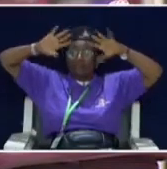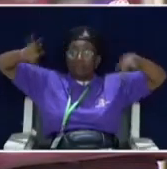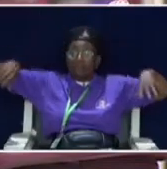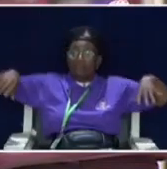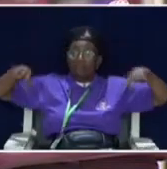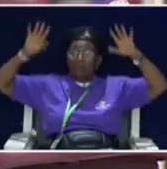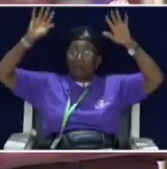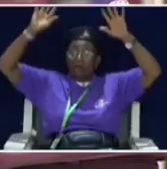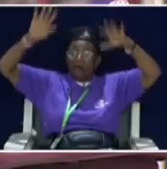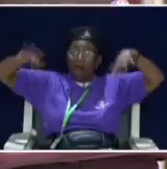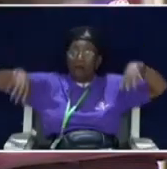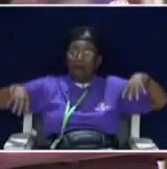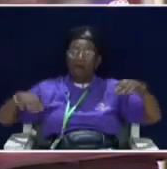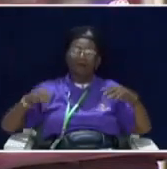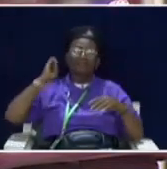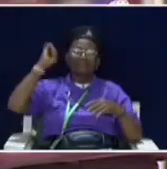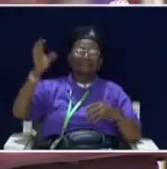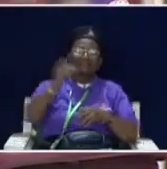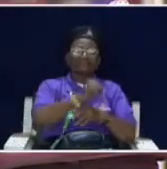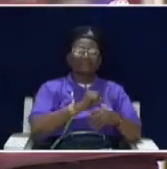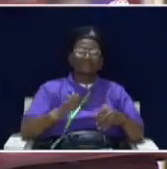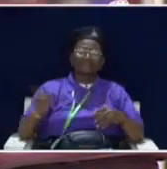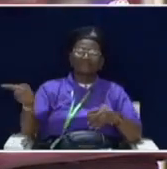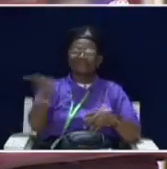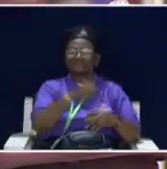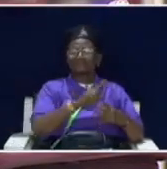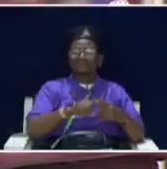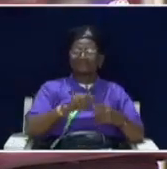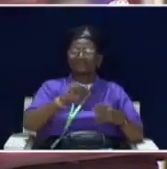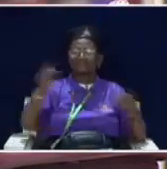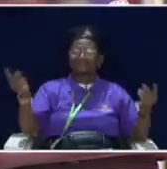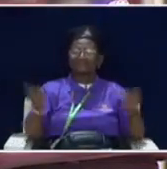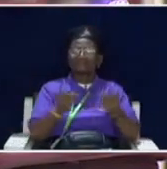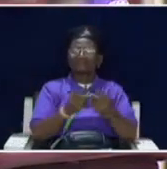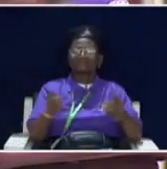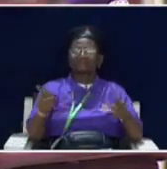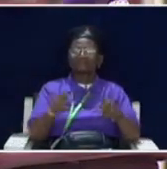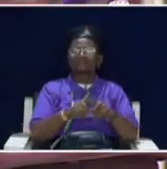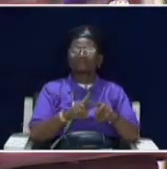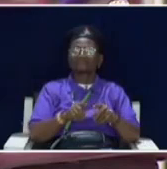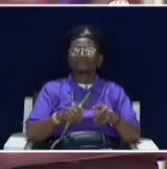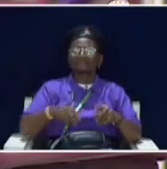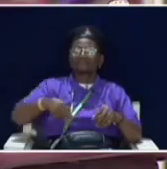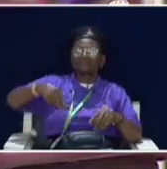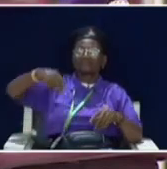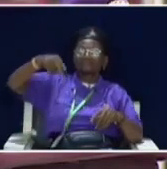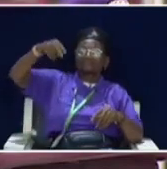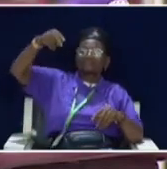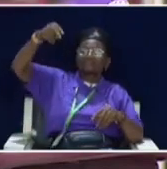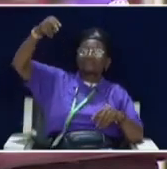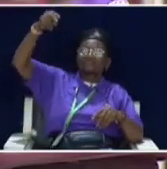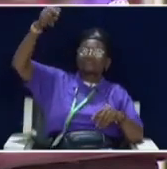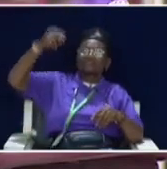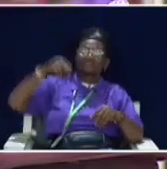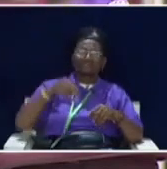ìyẹ́ idì. It takes you to a position so high. Agbọde ipo to ma ga to